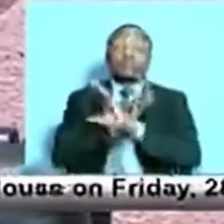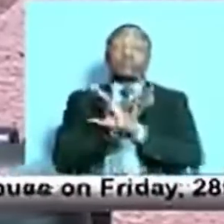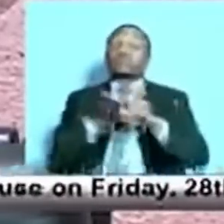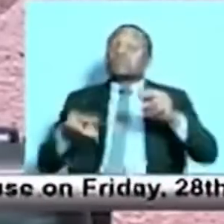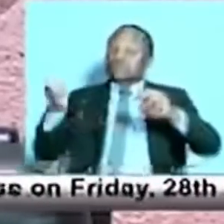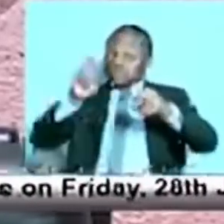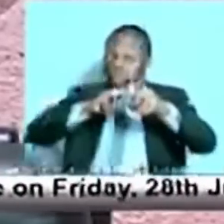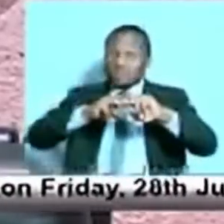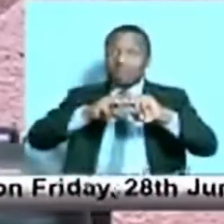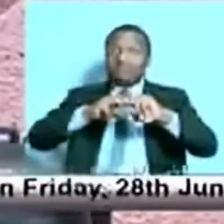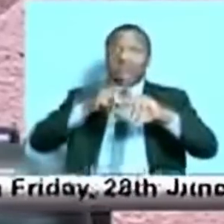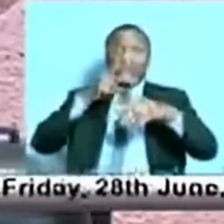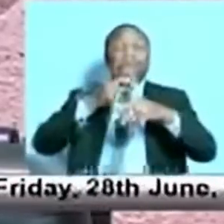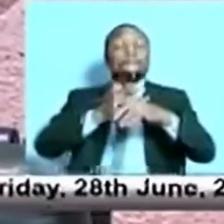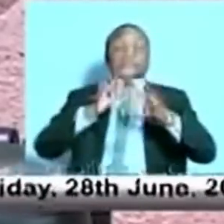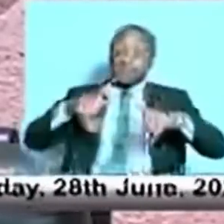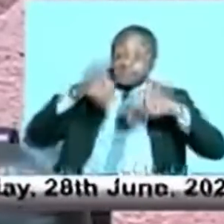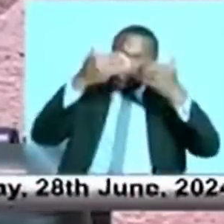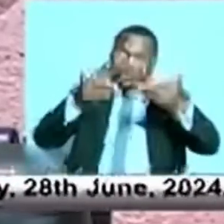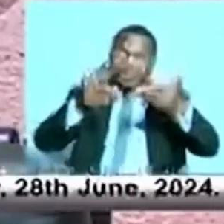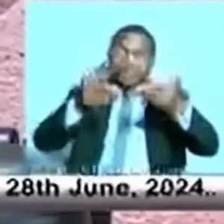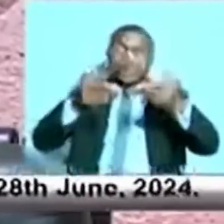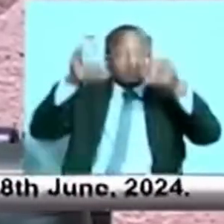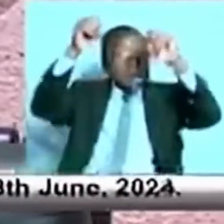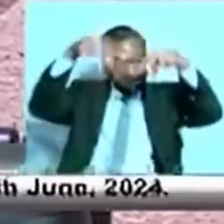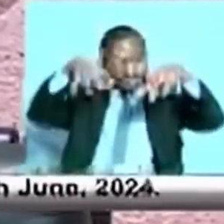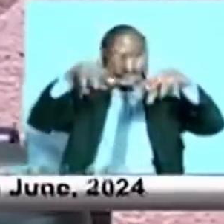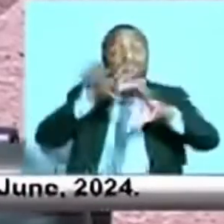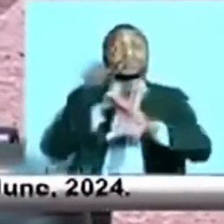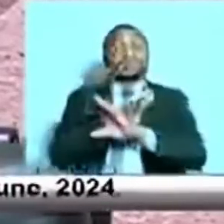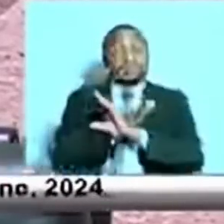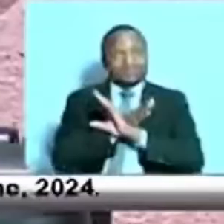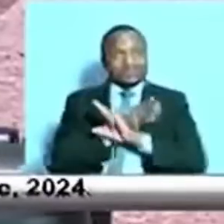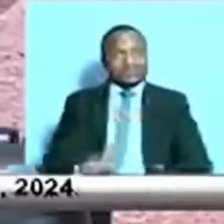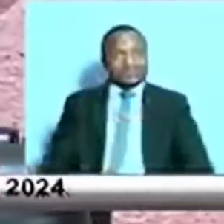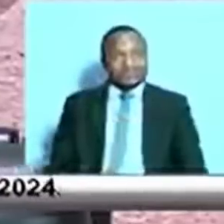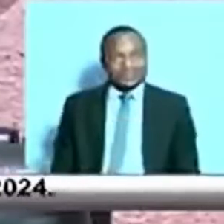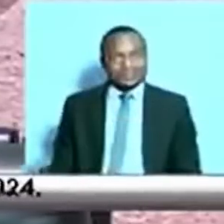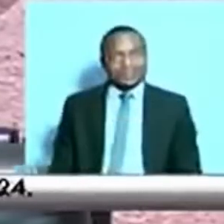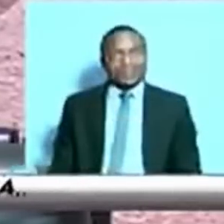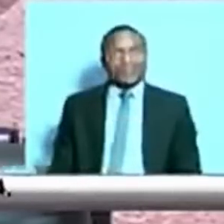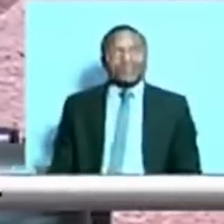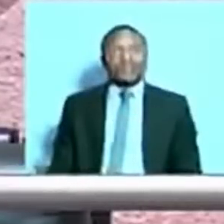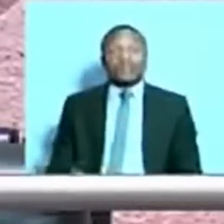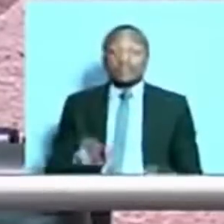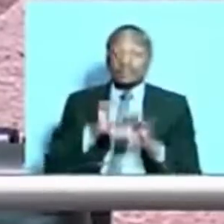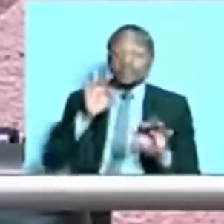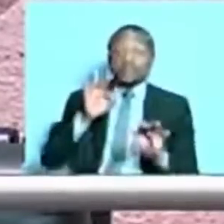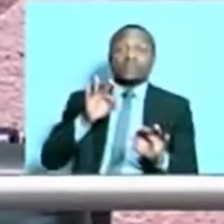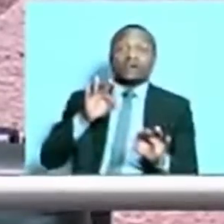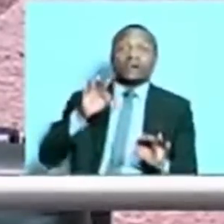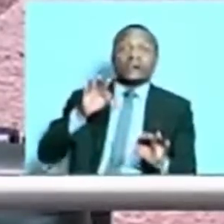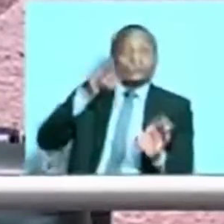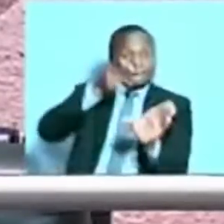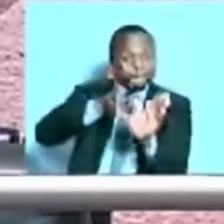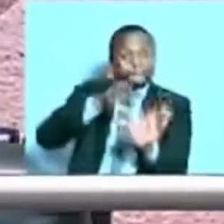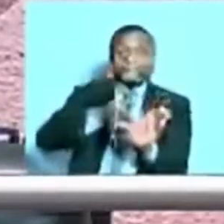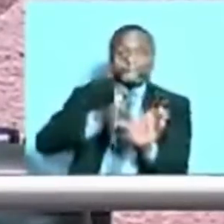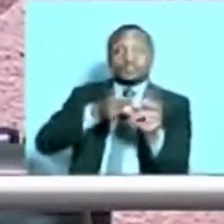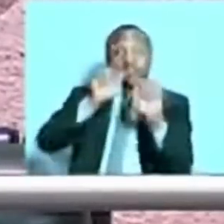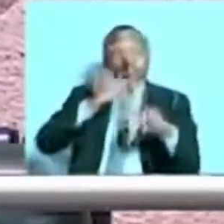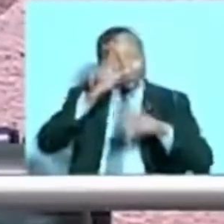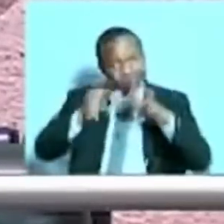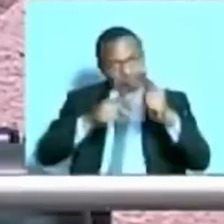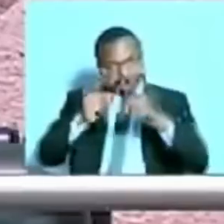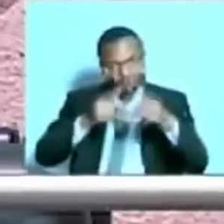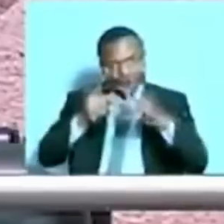increase the production for electricity in this country, and probably find the petrol and diesel that can be processed from